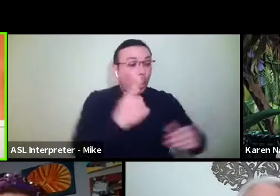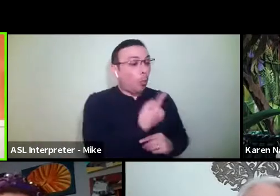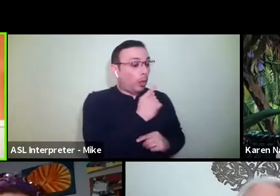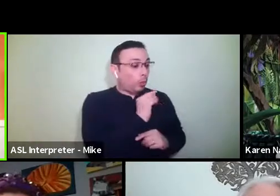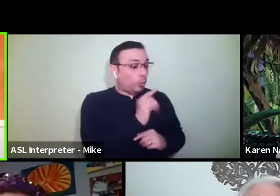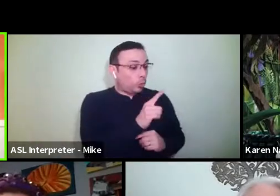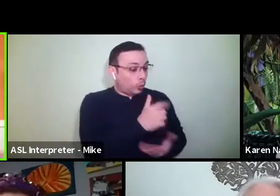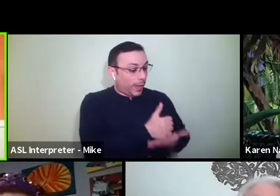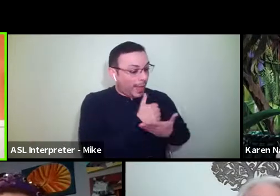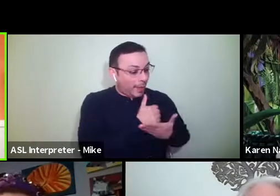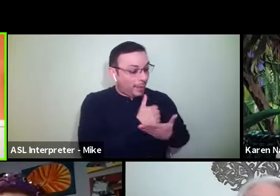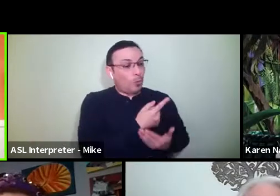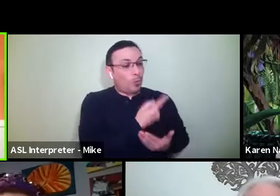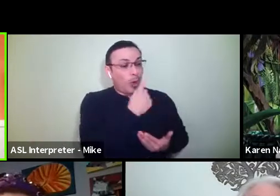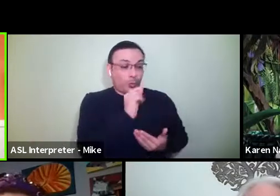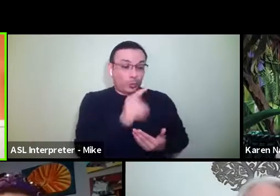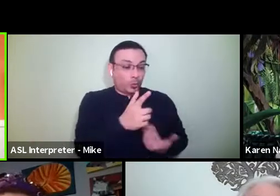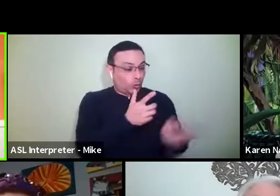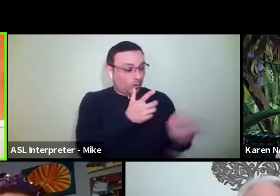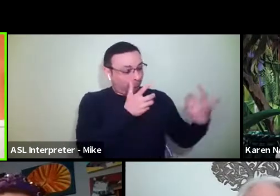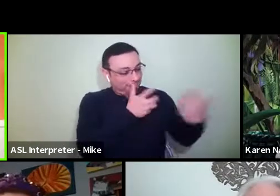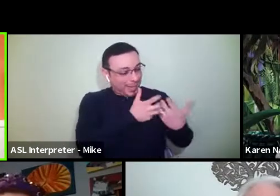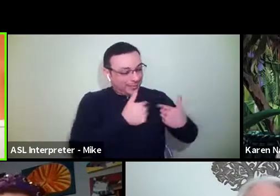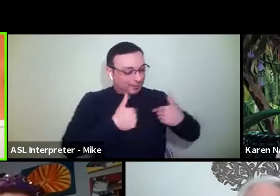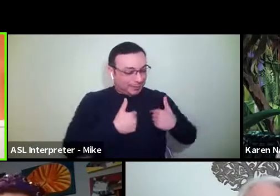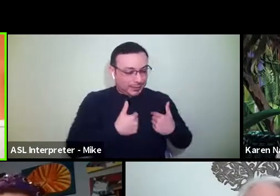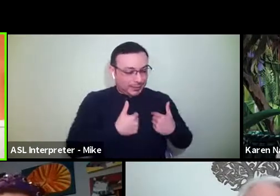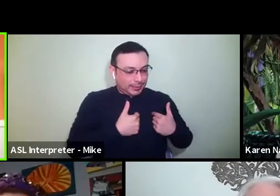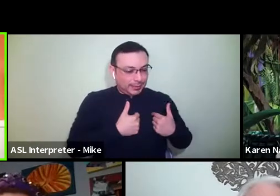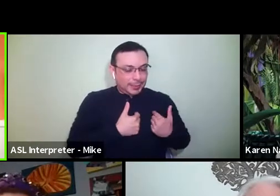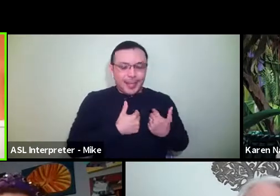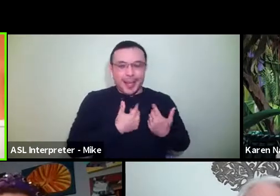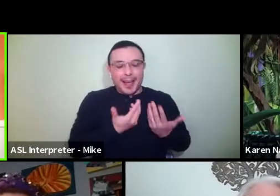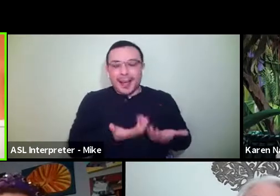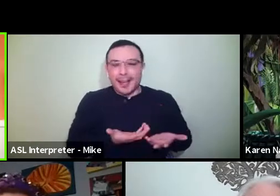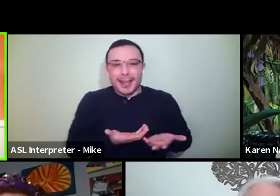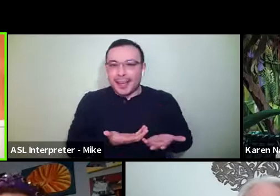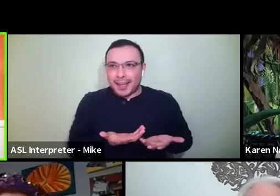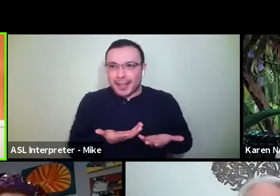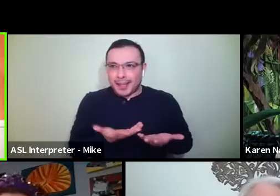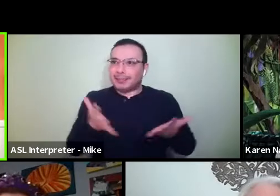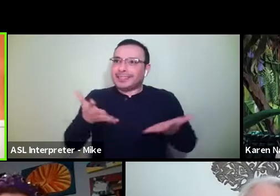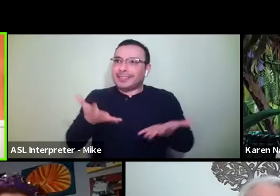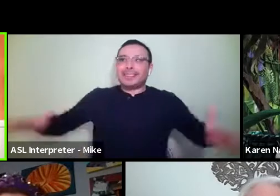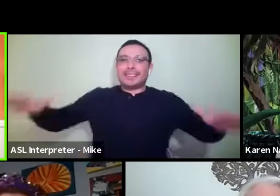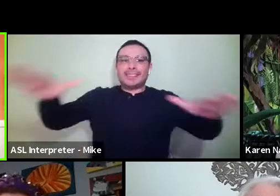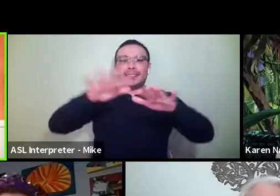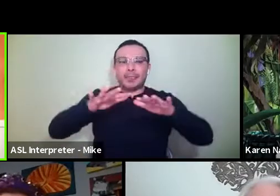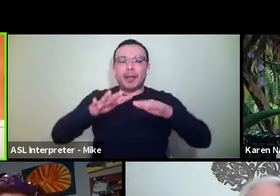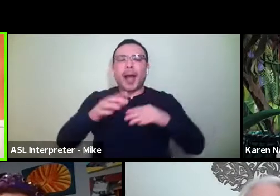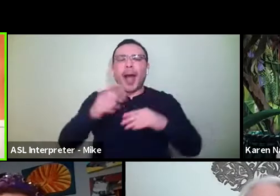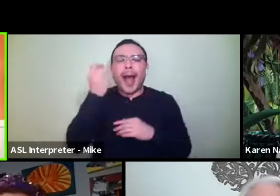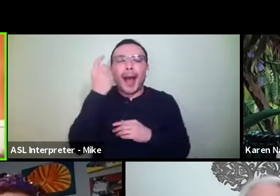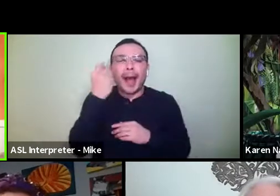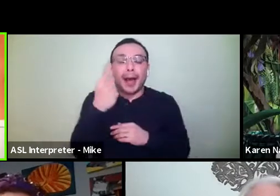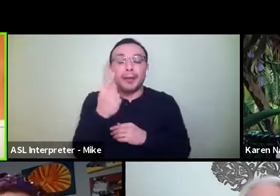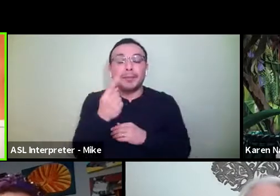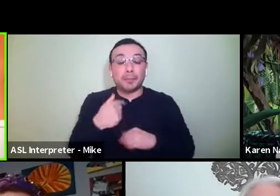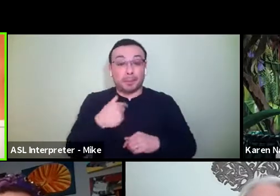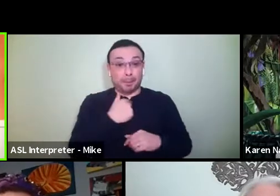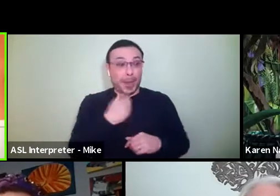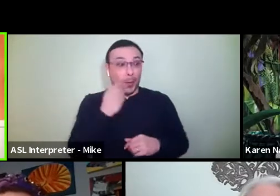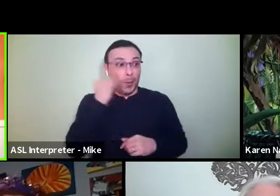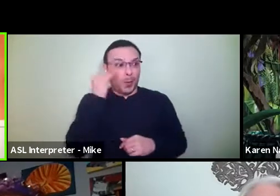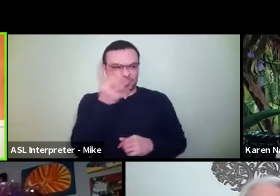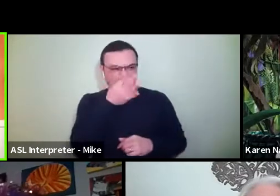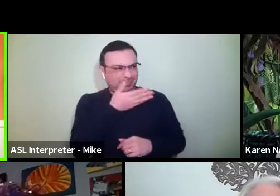woods because I'm fortunate enough to live in a place where I can go walking in the woods and where there are